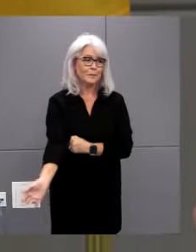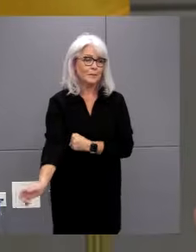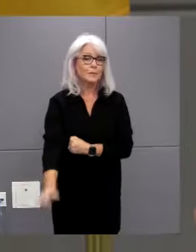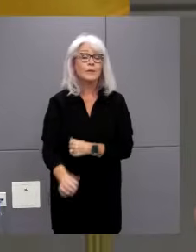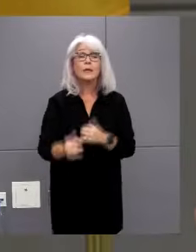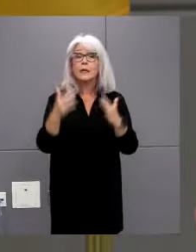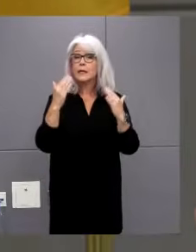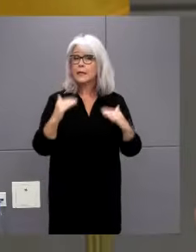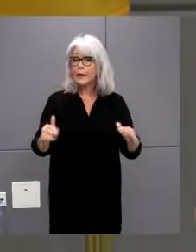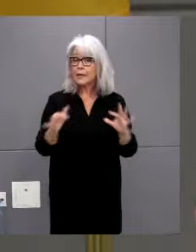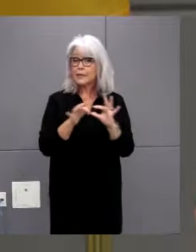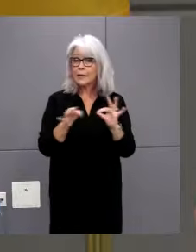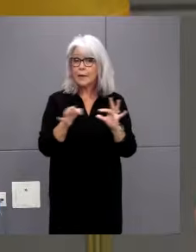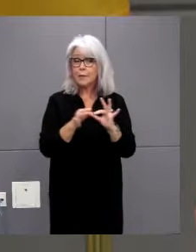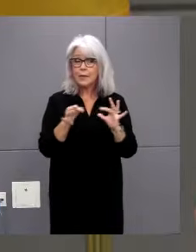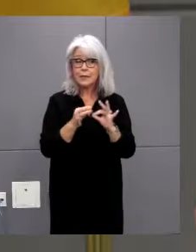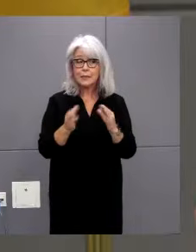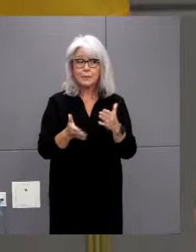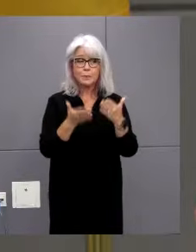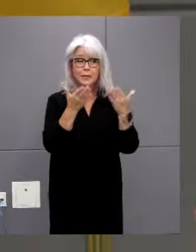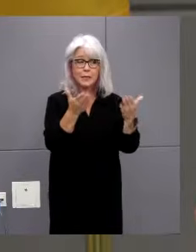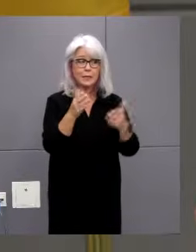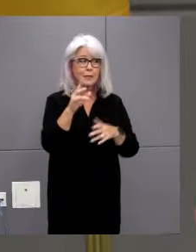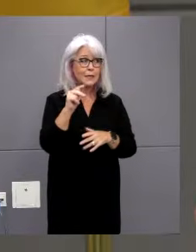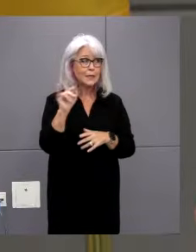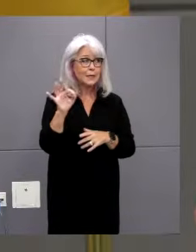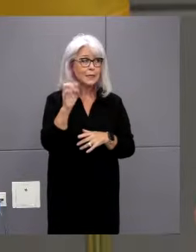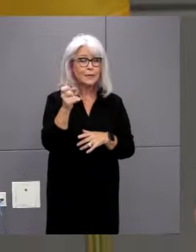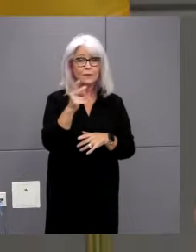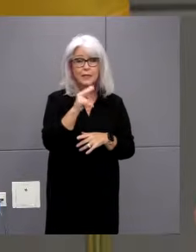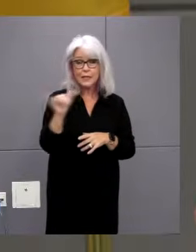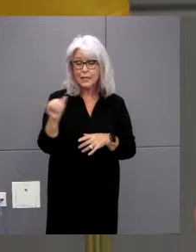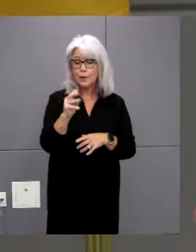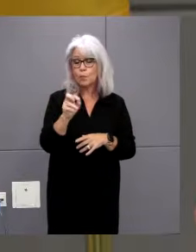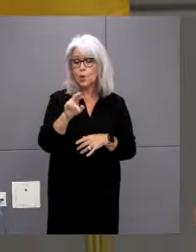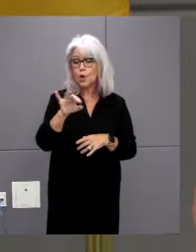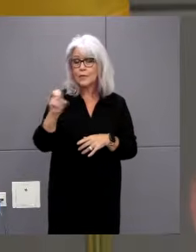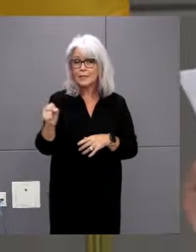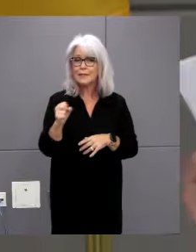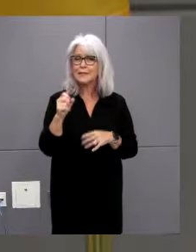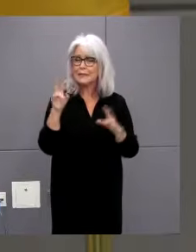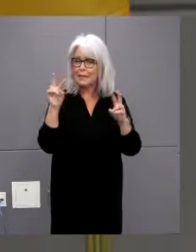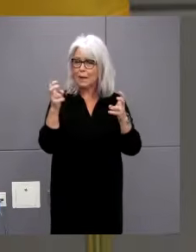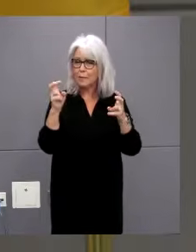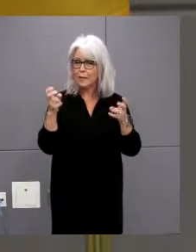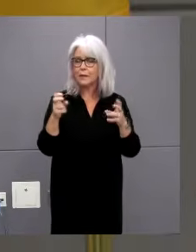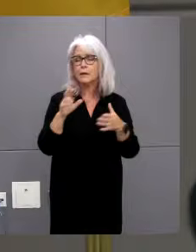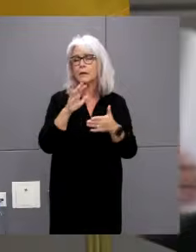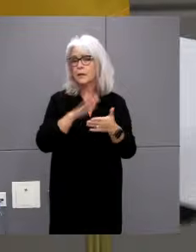The next comment has been submitted by Tiffany Morris of Flint on the topic of the agenda.